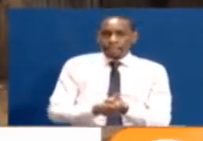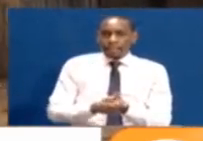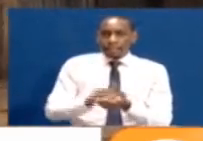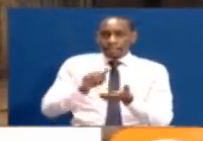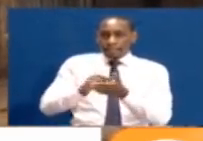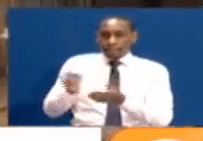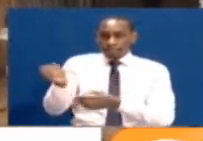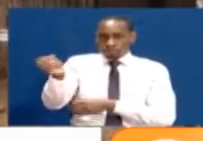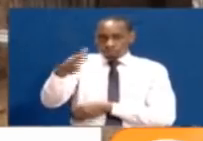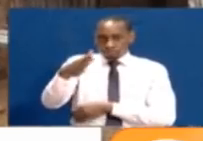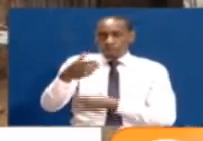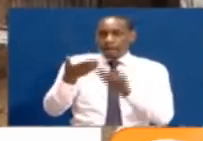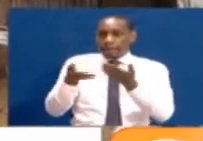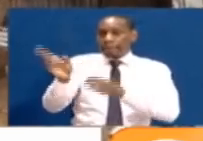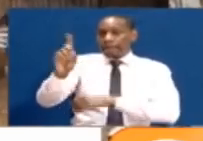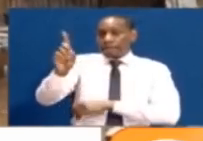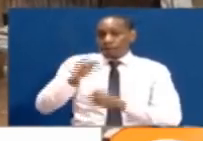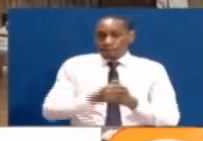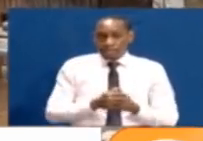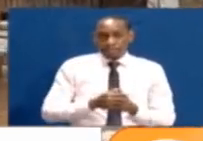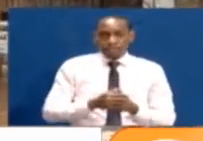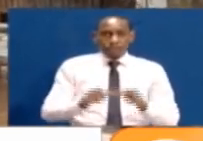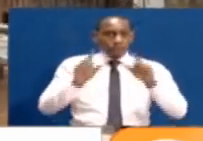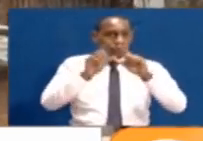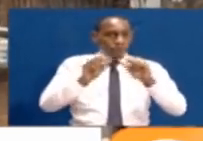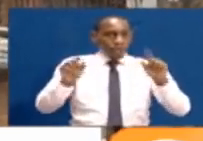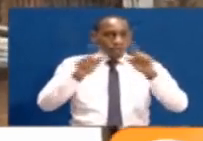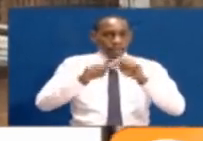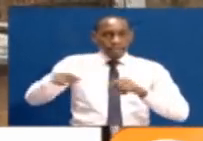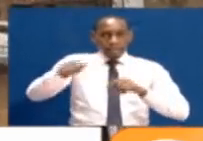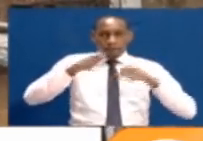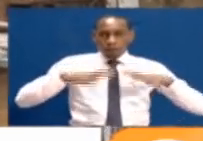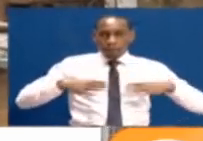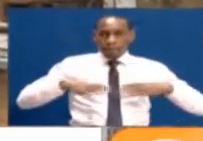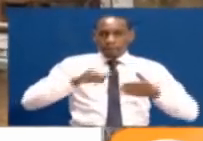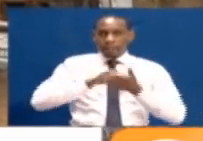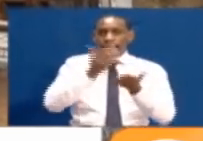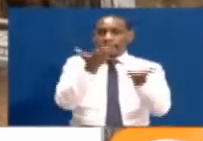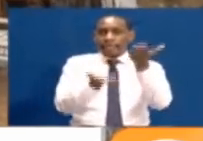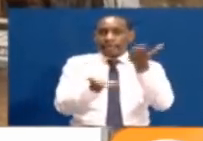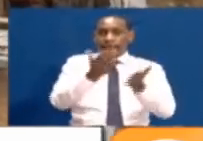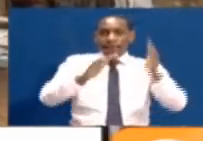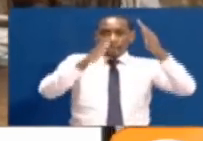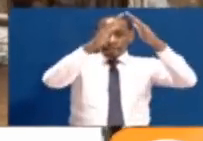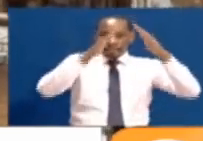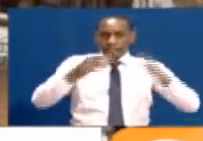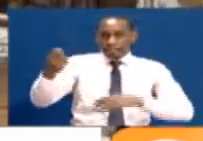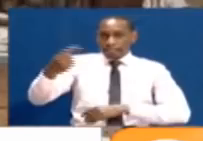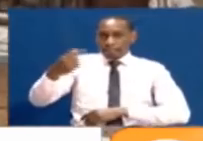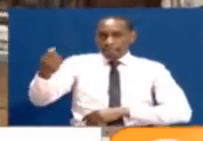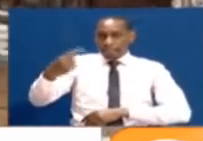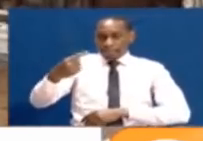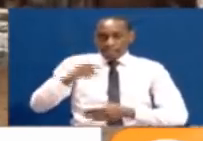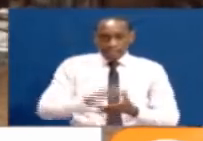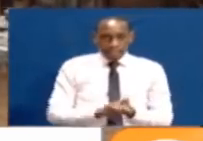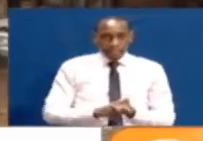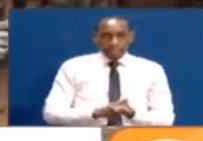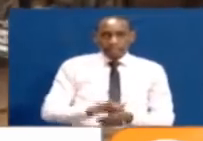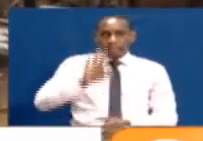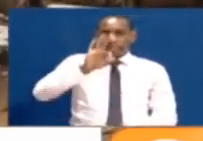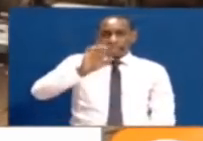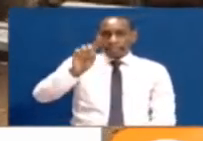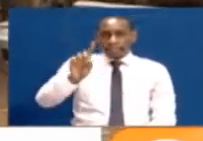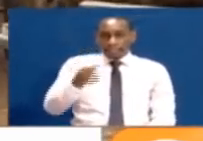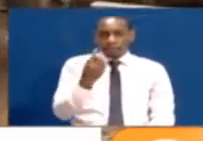low-income areas in Nairobi. Now, according to locals, the average household income monthly,